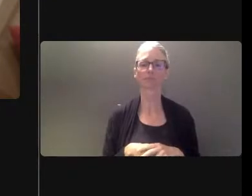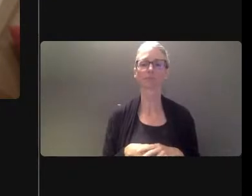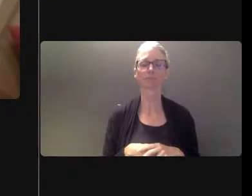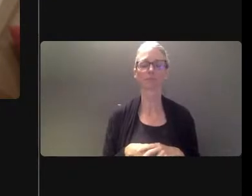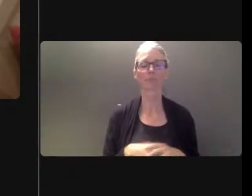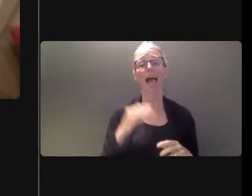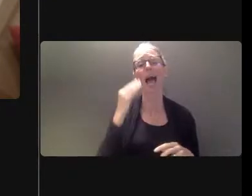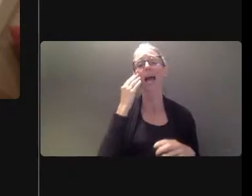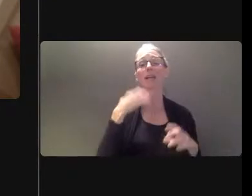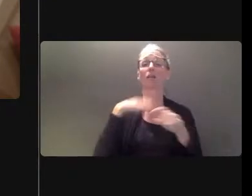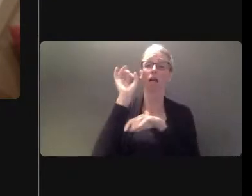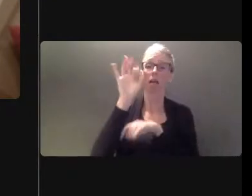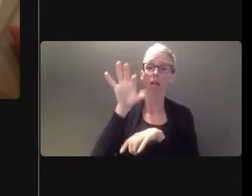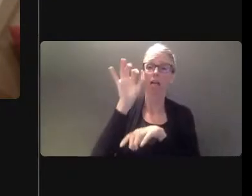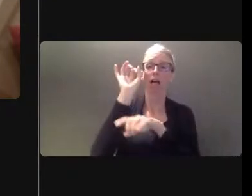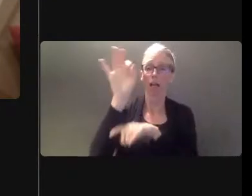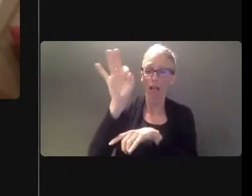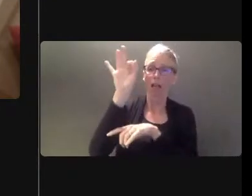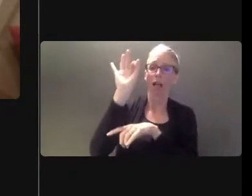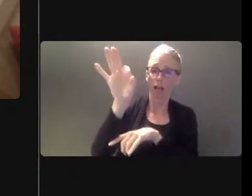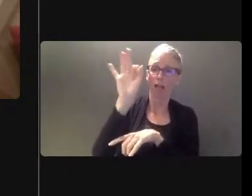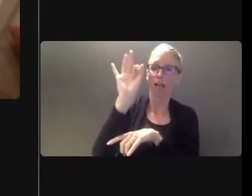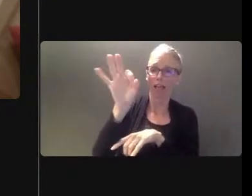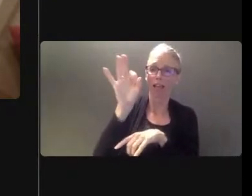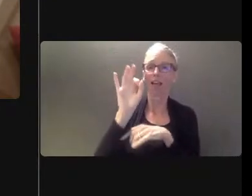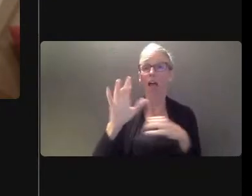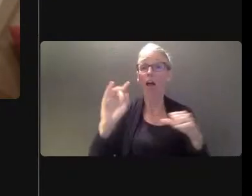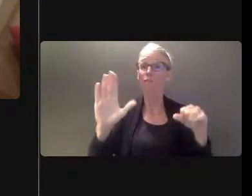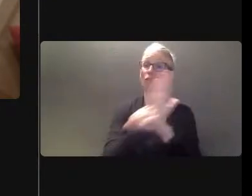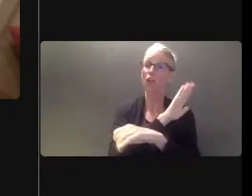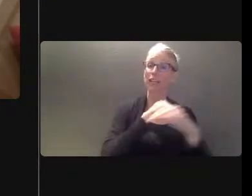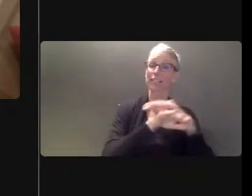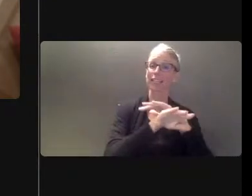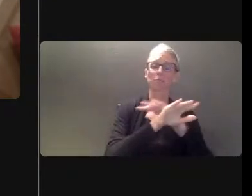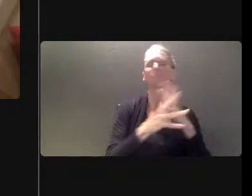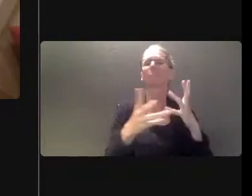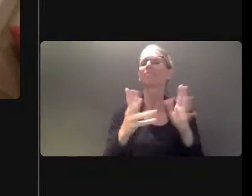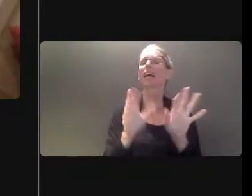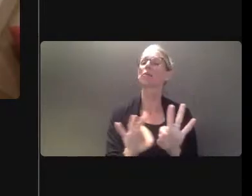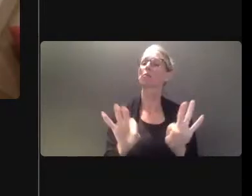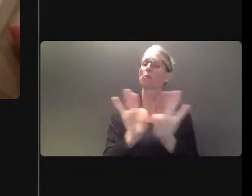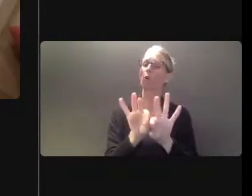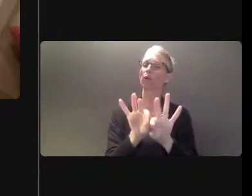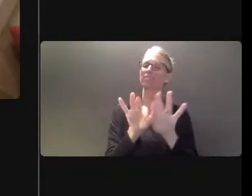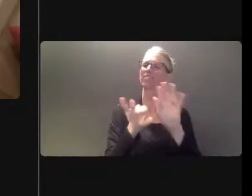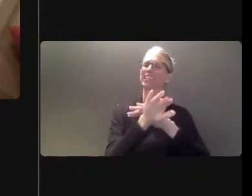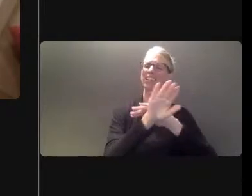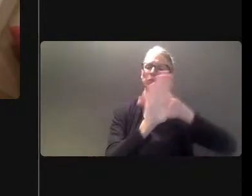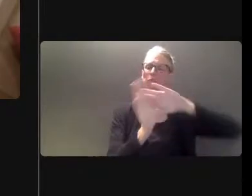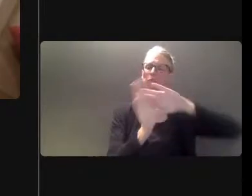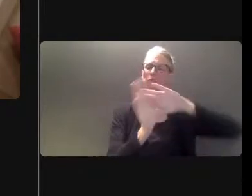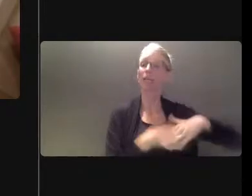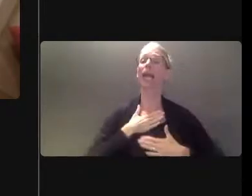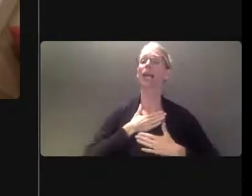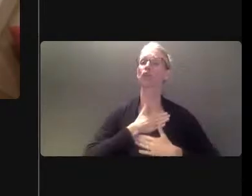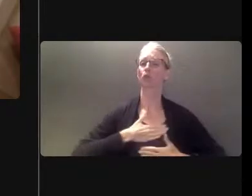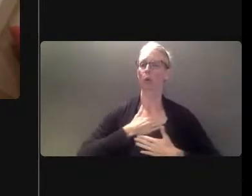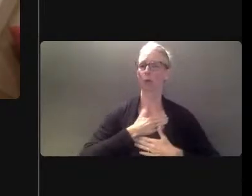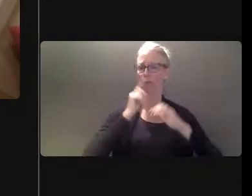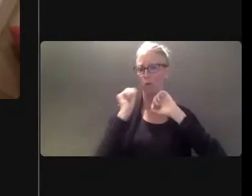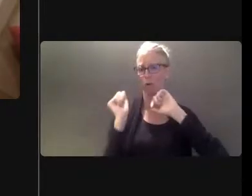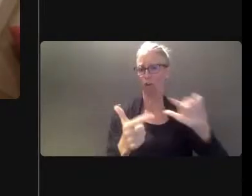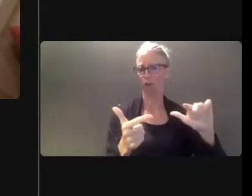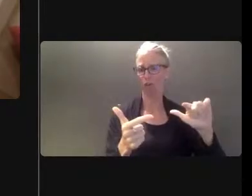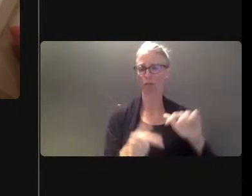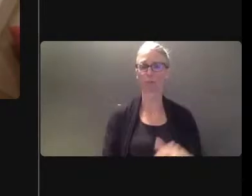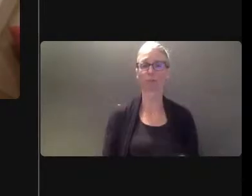to say fully accessible or just enjoyable. Absolutely. And many solutions,